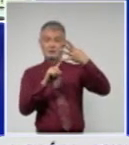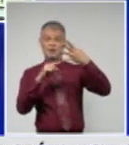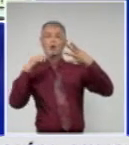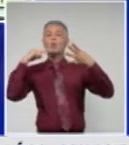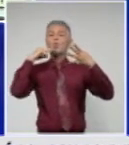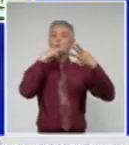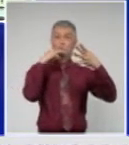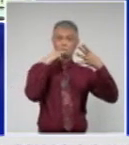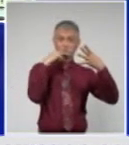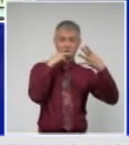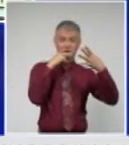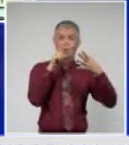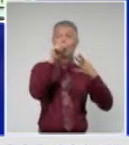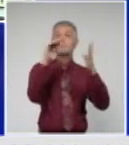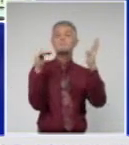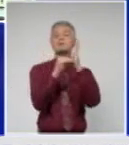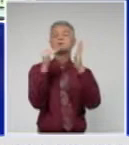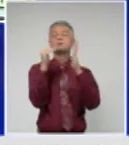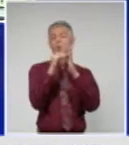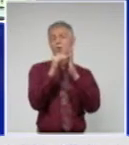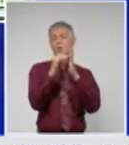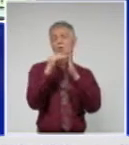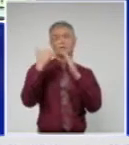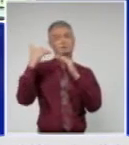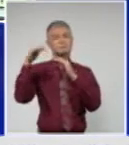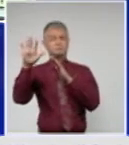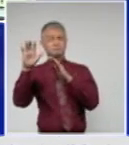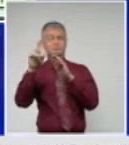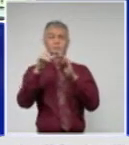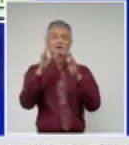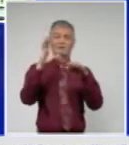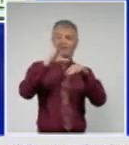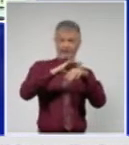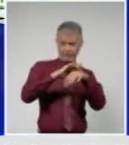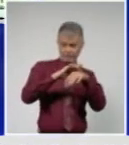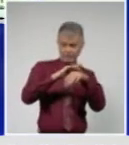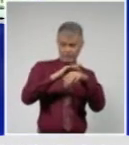4,495,186 confirmed cases and